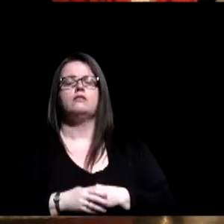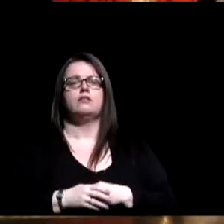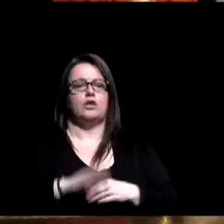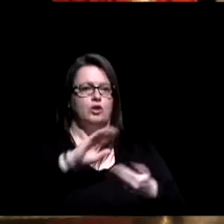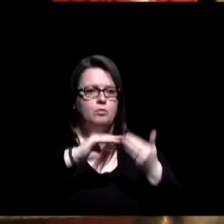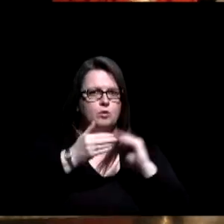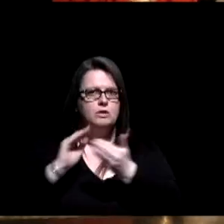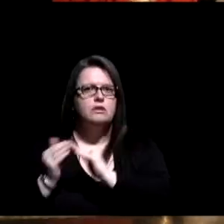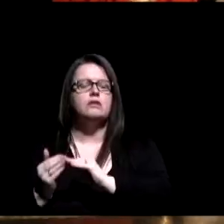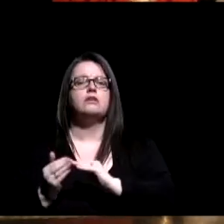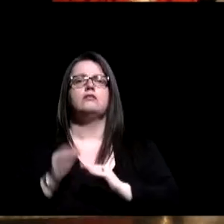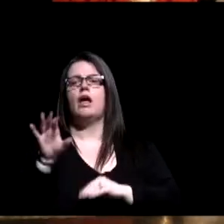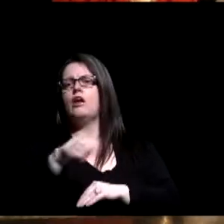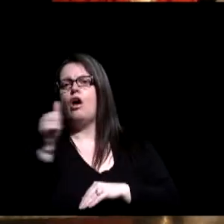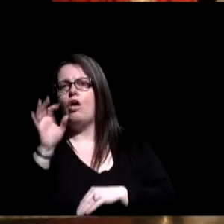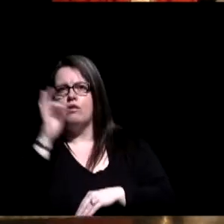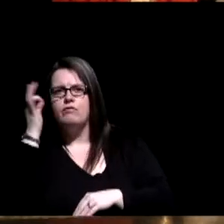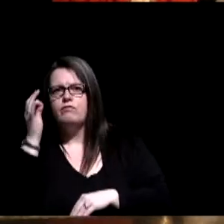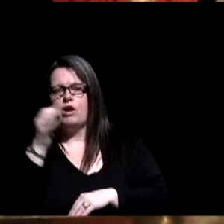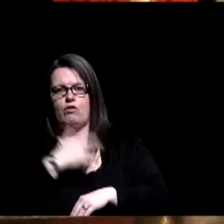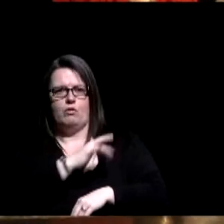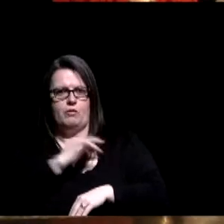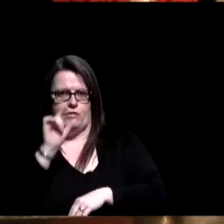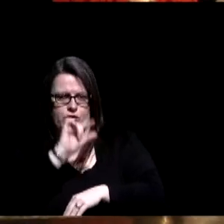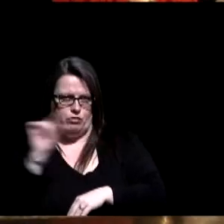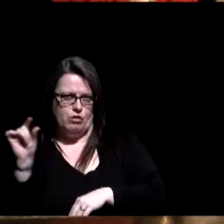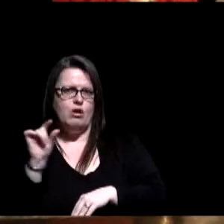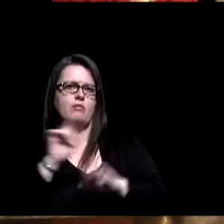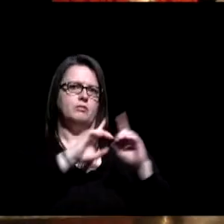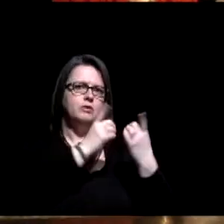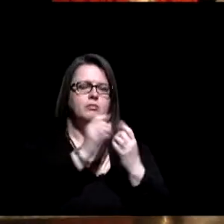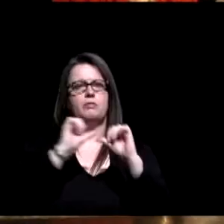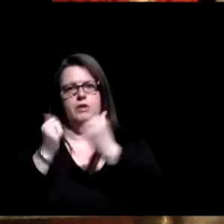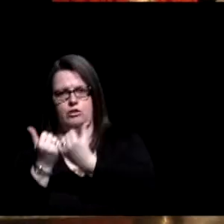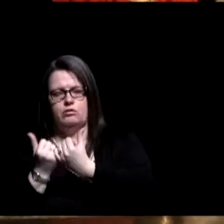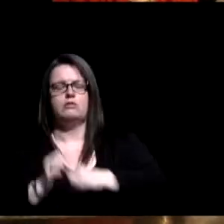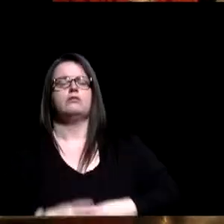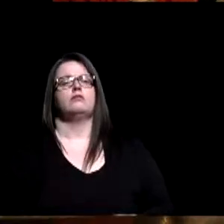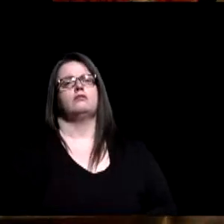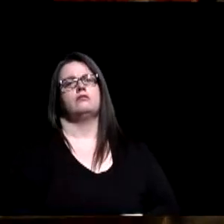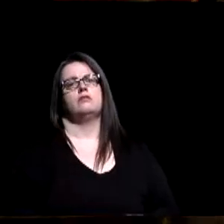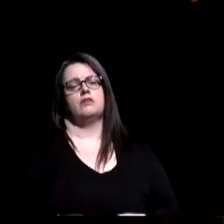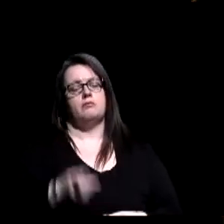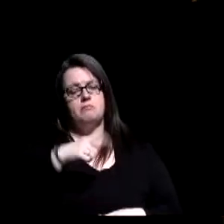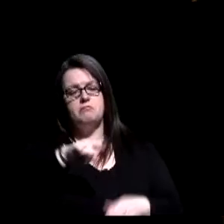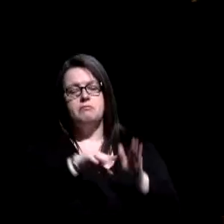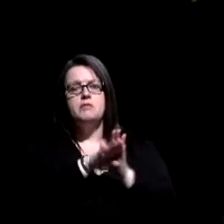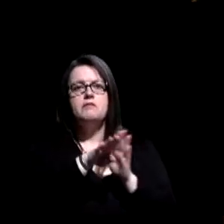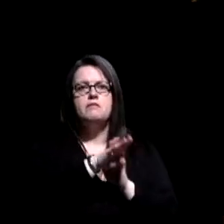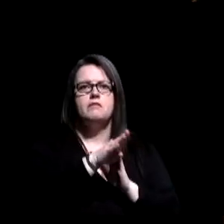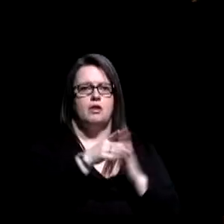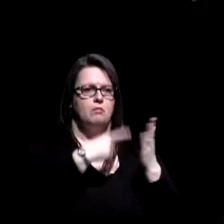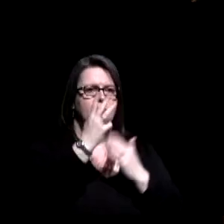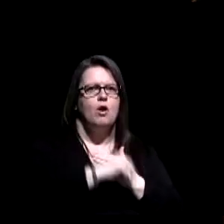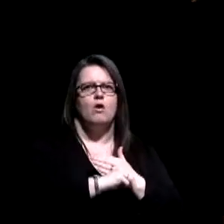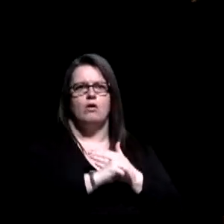municipalities, and various federal and provincial government departments and agencies. They developed programming and parameters for immediate financial